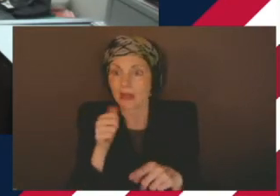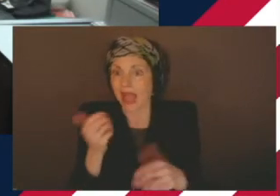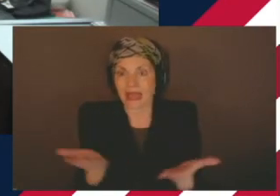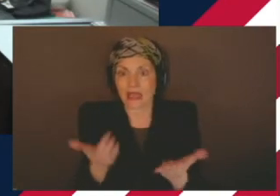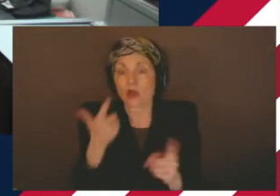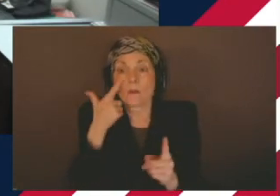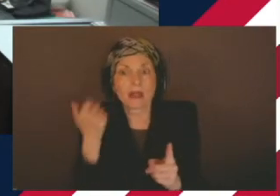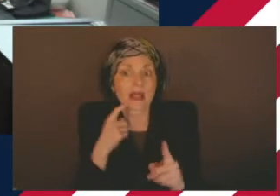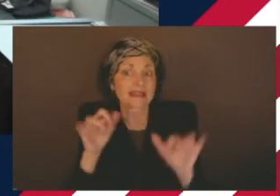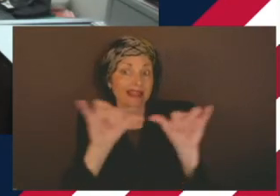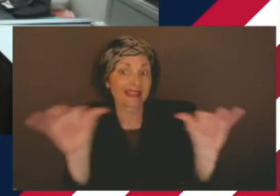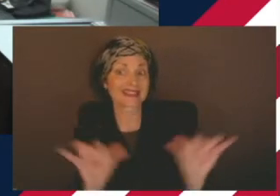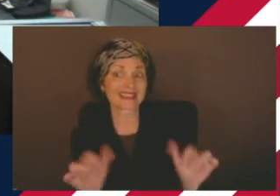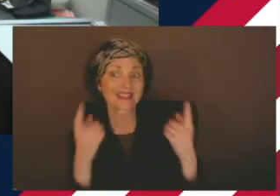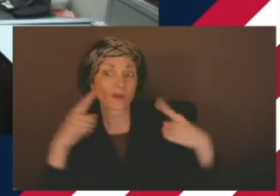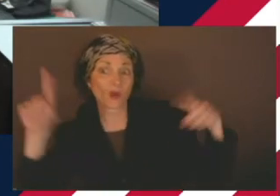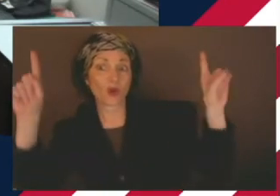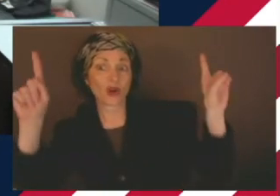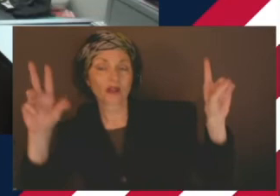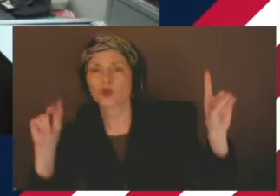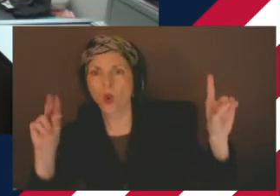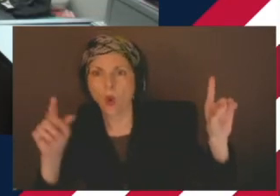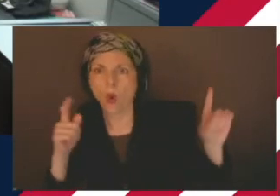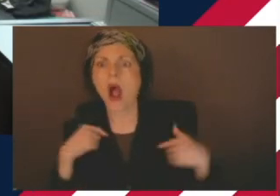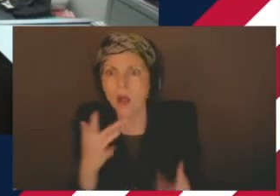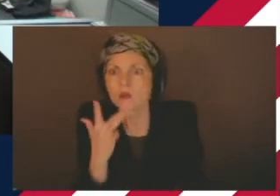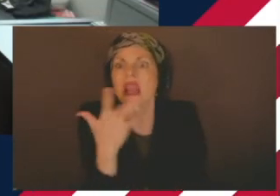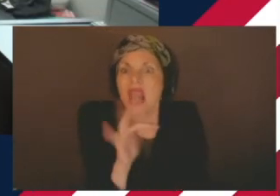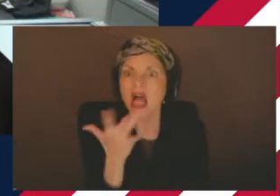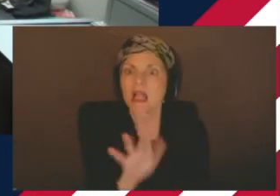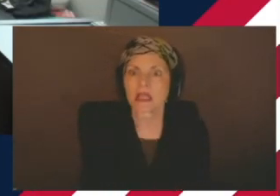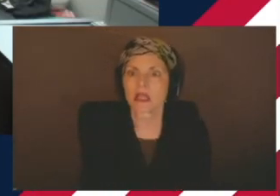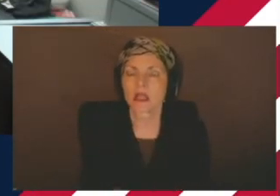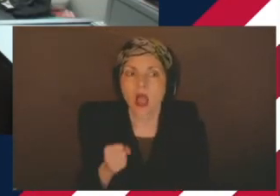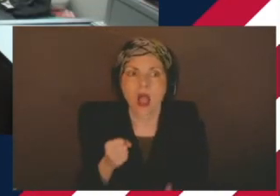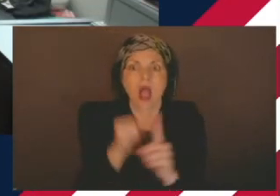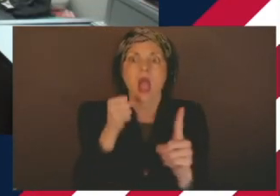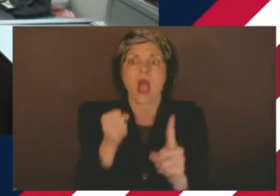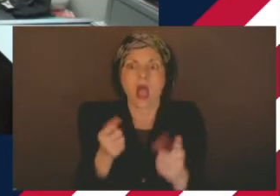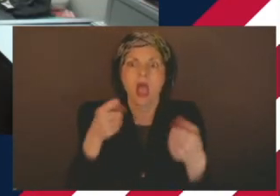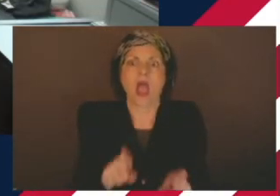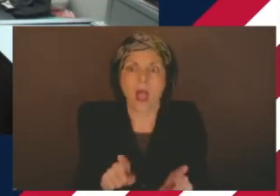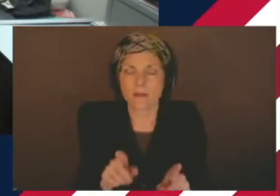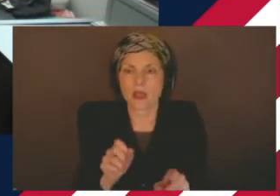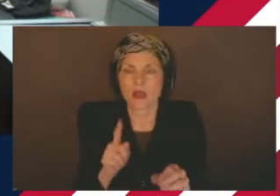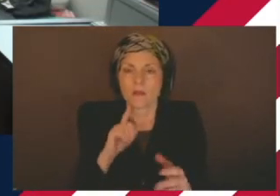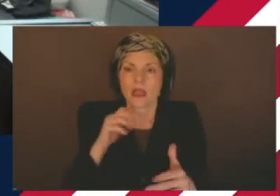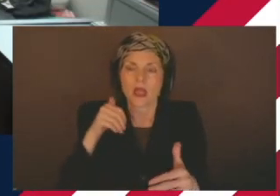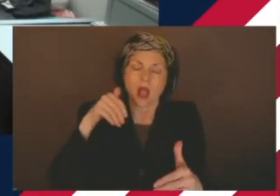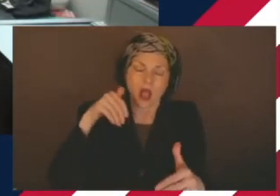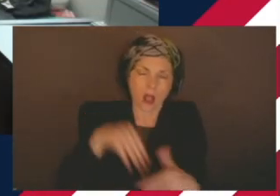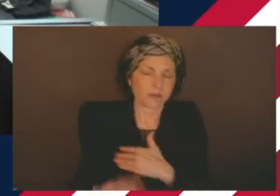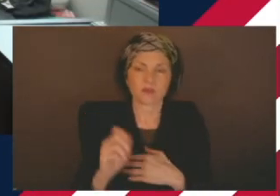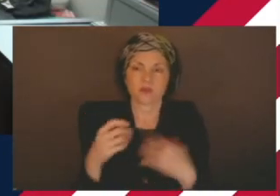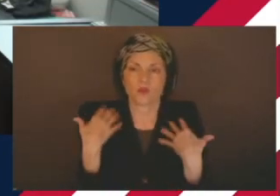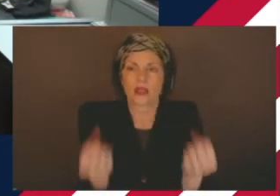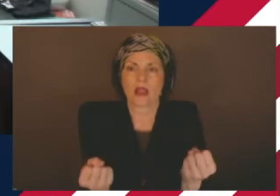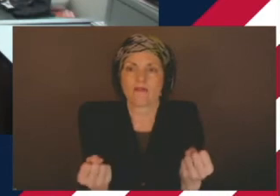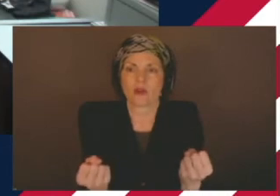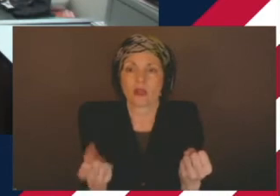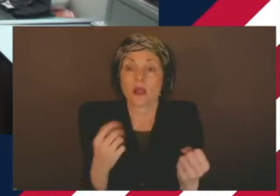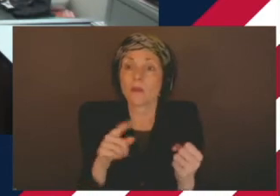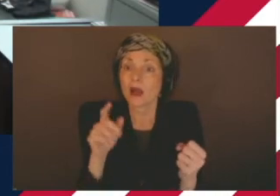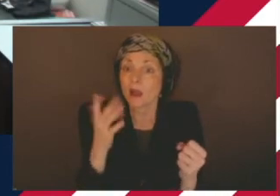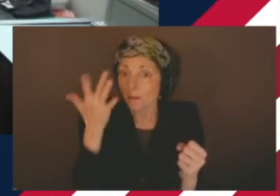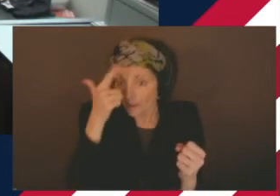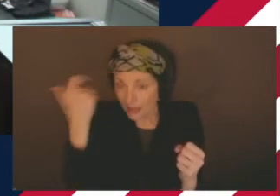because I was lucky, right? Because I was able to make it into recovery, though, my family has also recovered as well. My